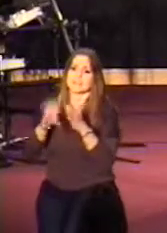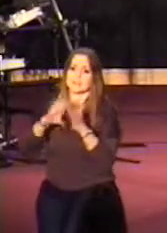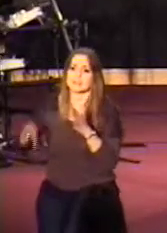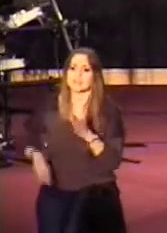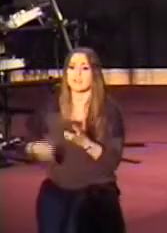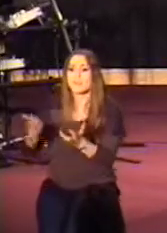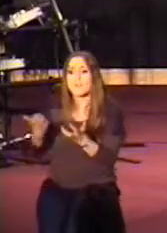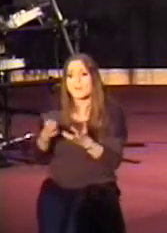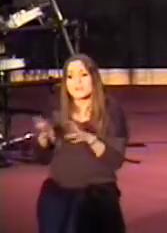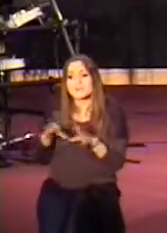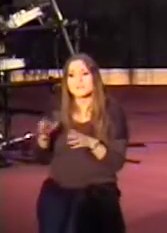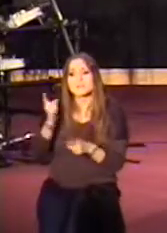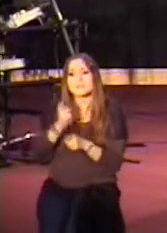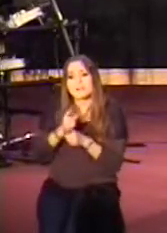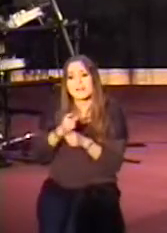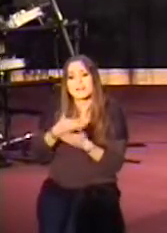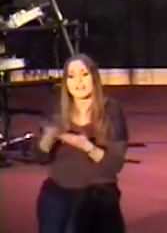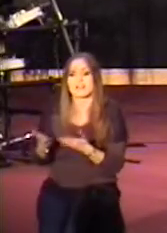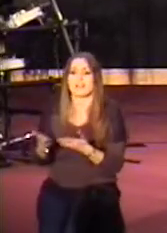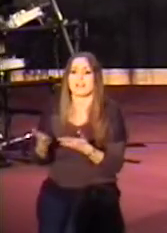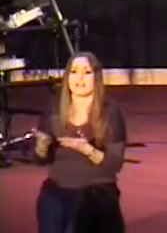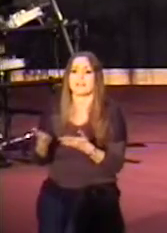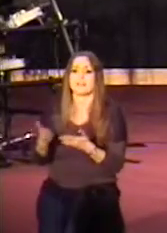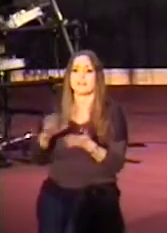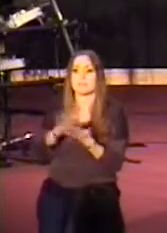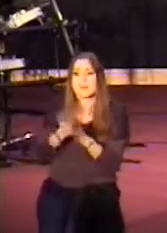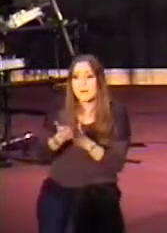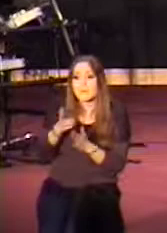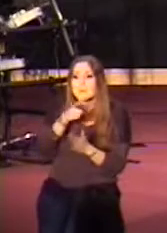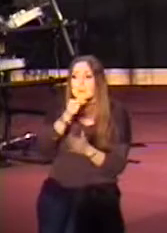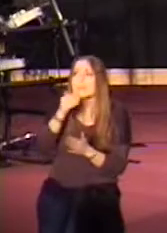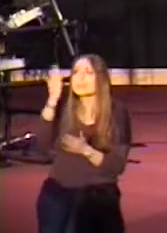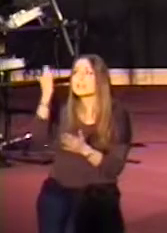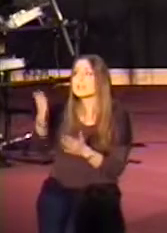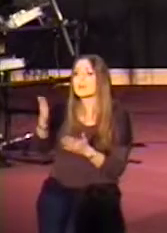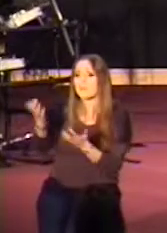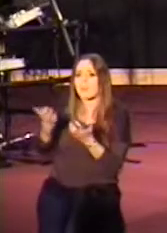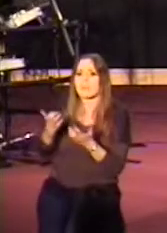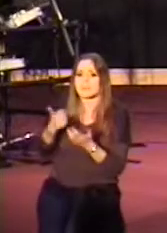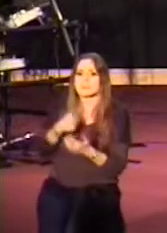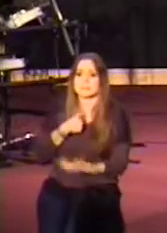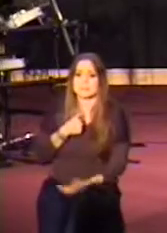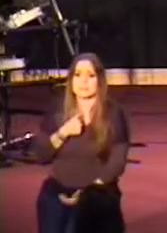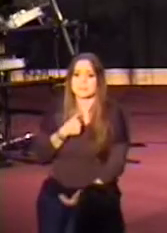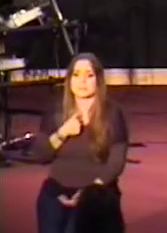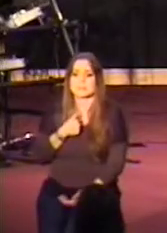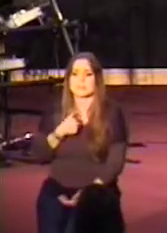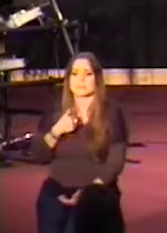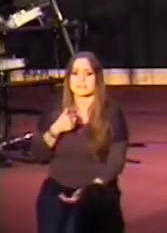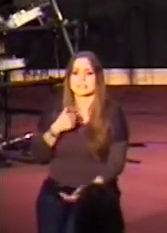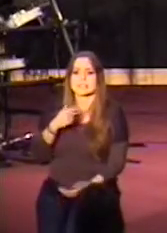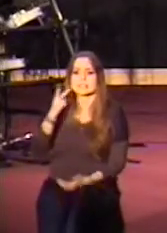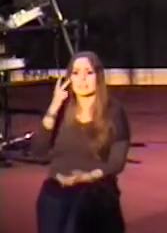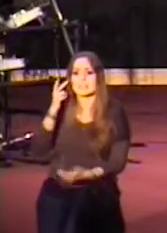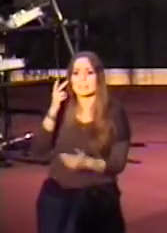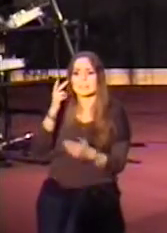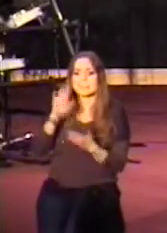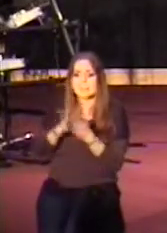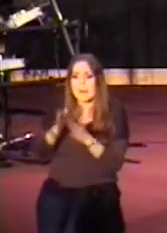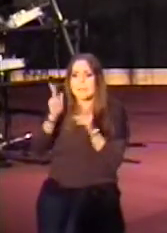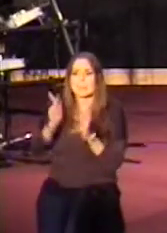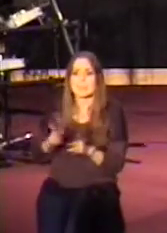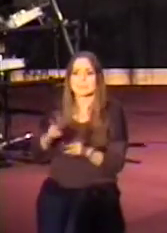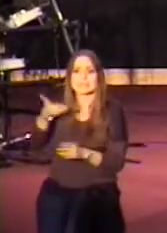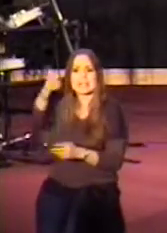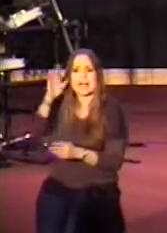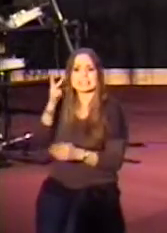want to do the right thing. I want to be who God made me to be. I want to be the person that God sees me as perfect and holy, and I'm going to do everything